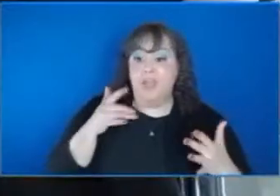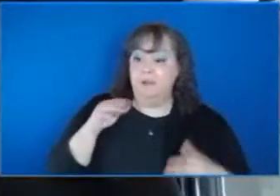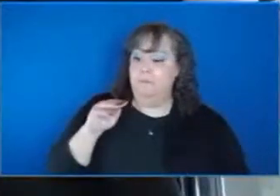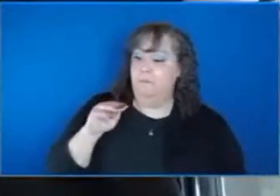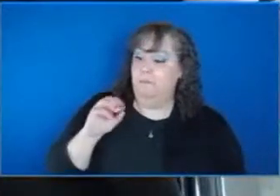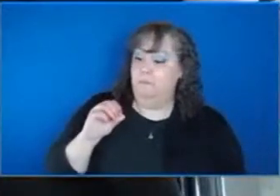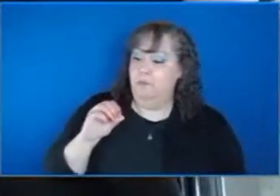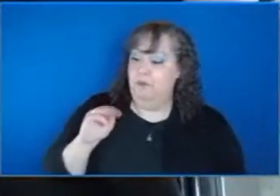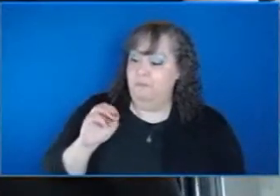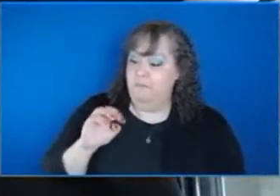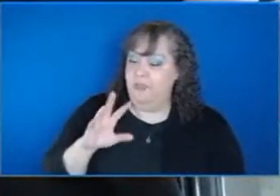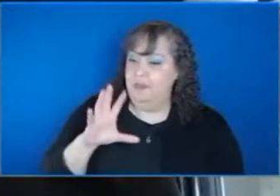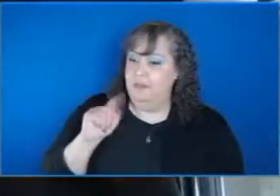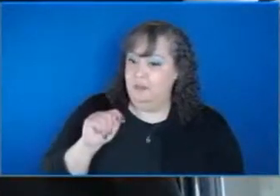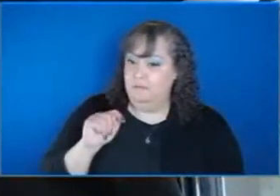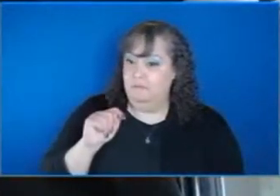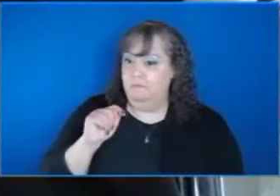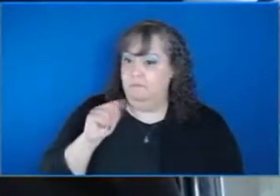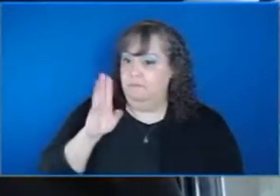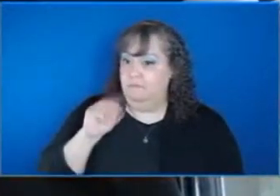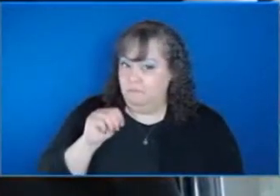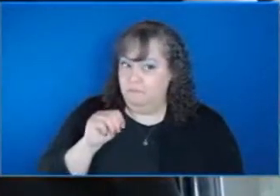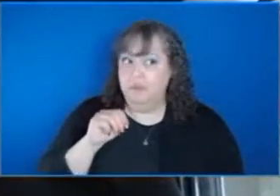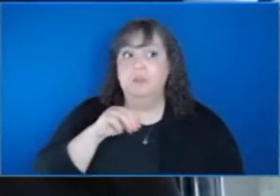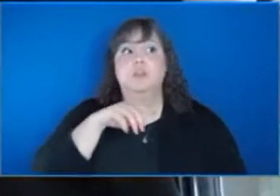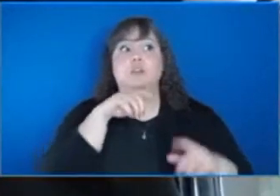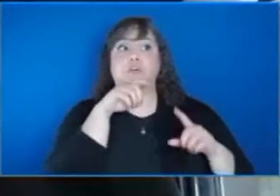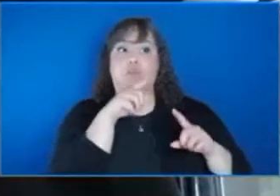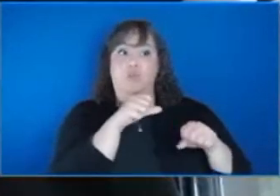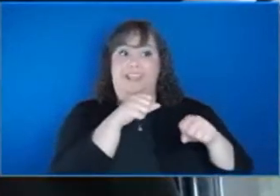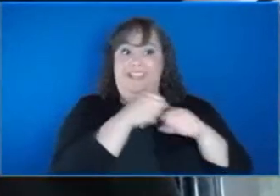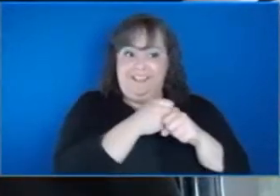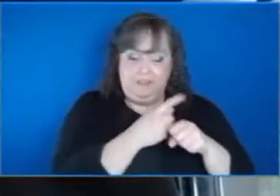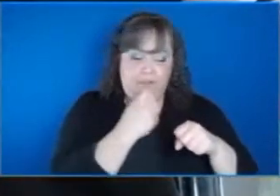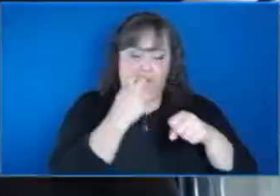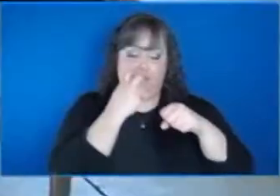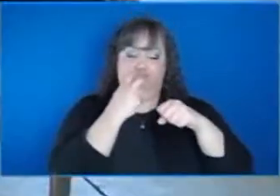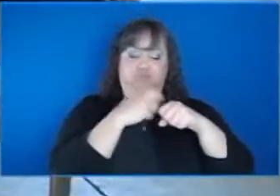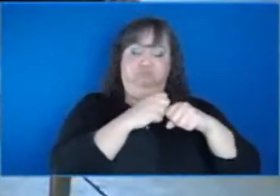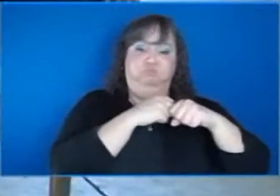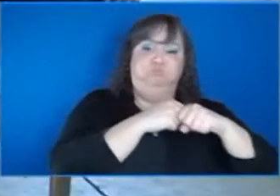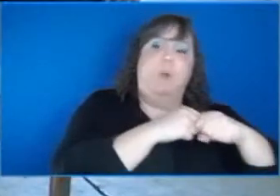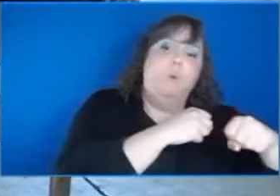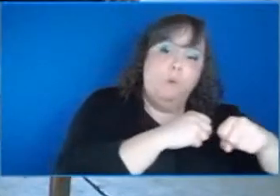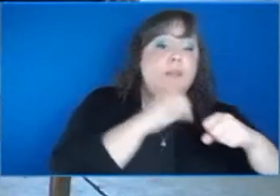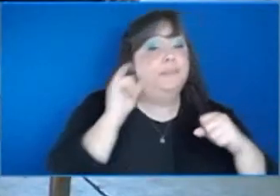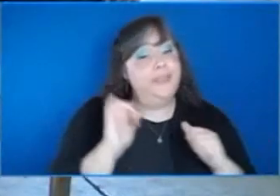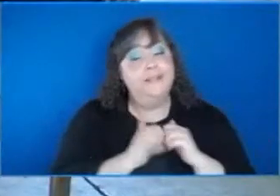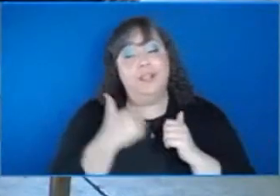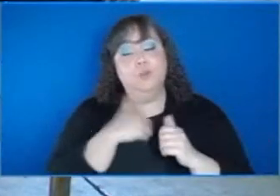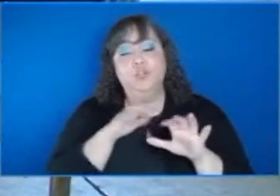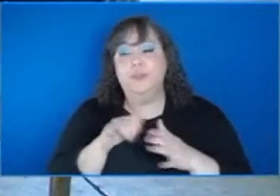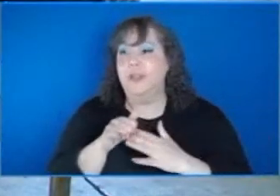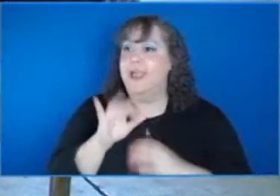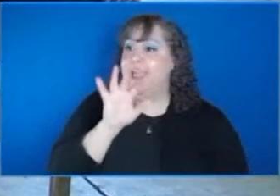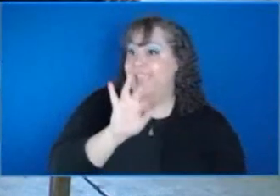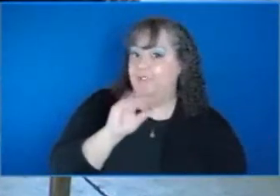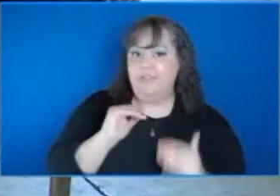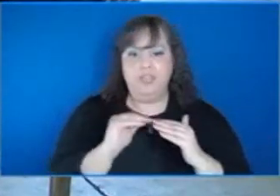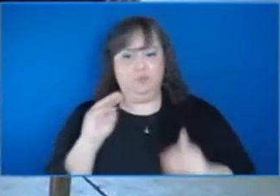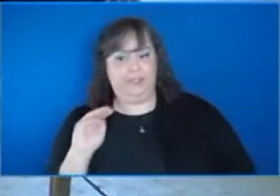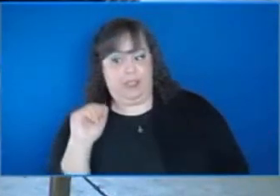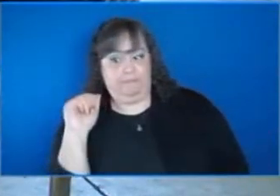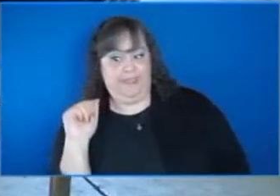momentum. That's how we're doing it. The good old F equals ma. Yes. All right, my favorite equation.